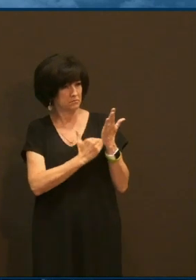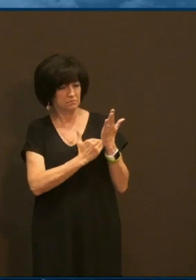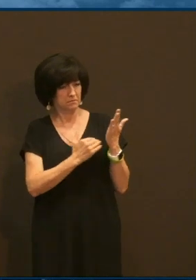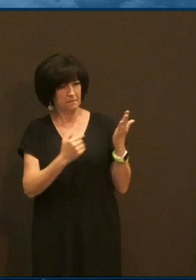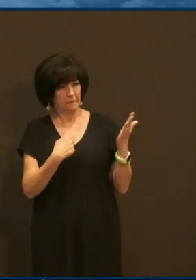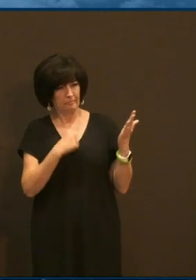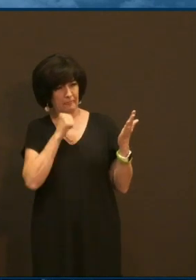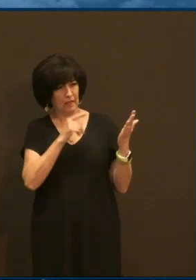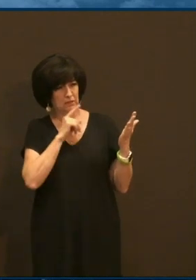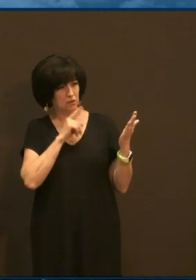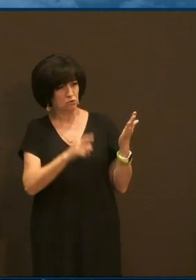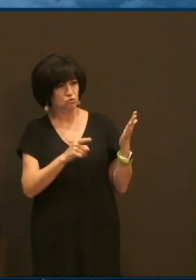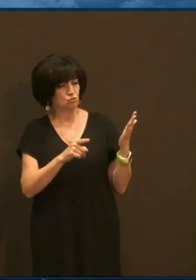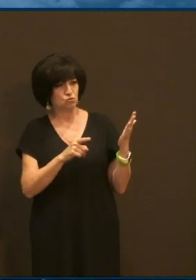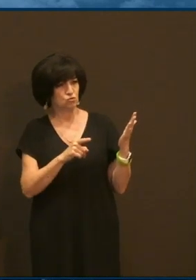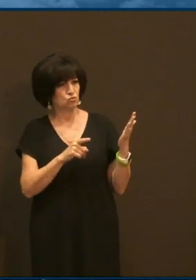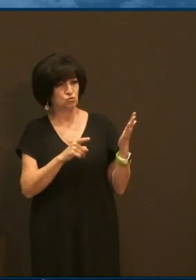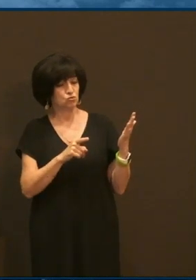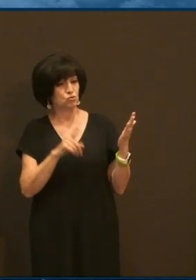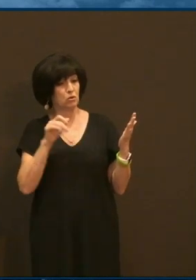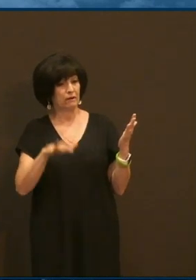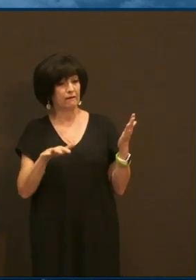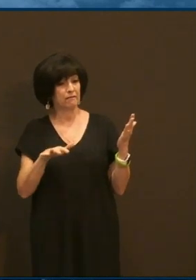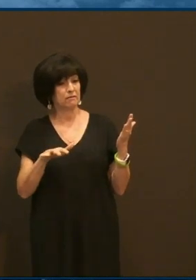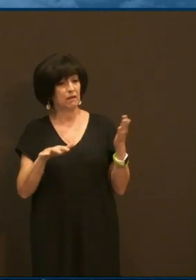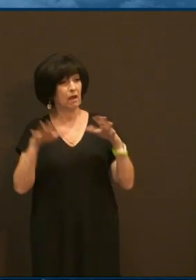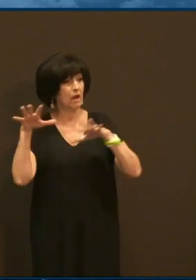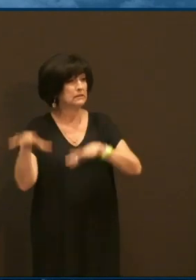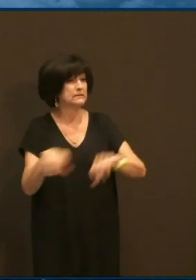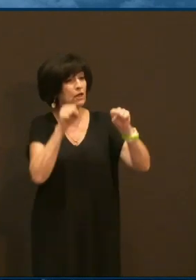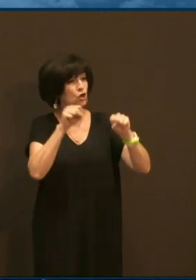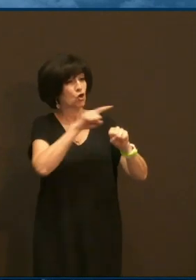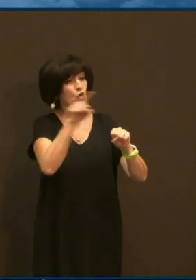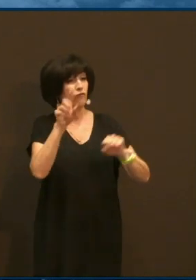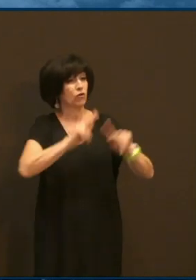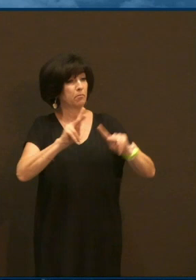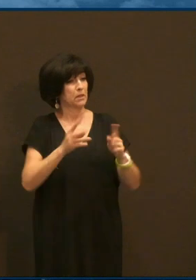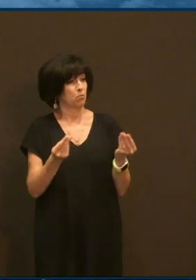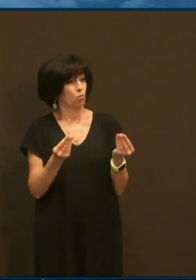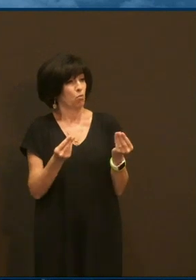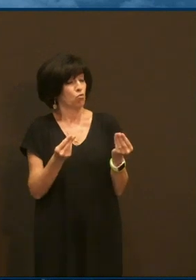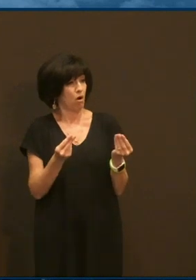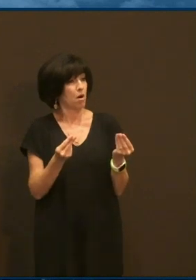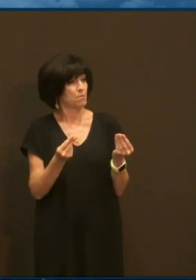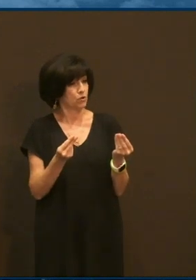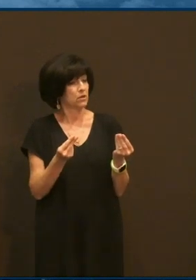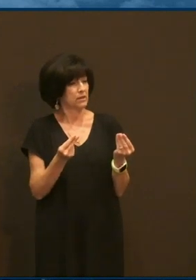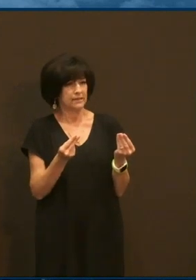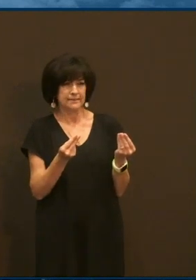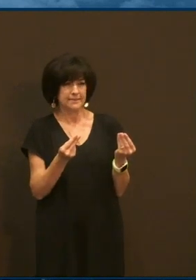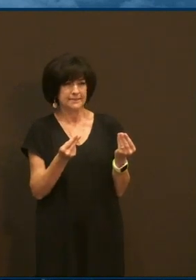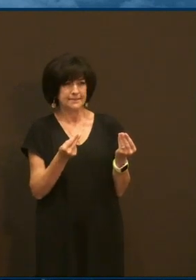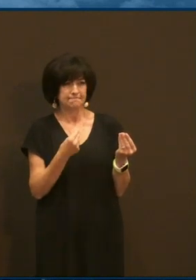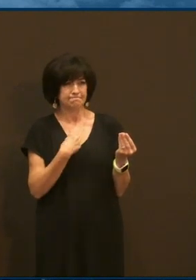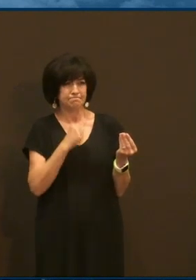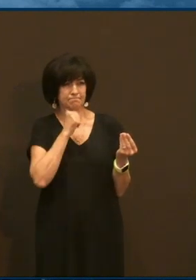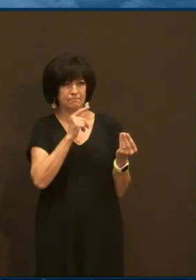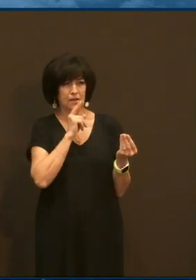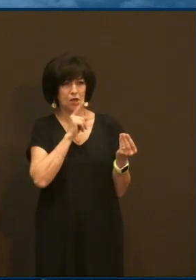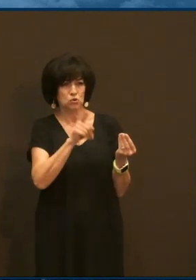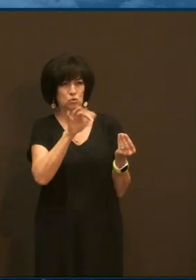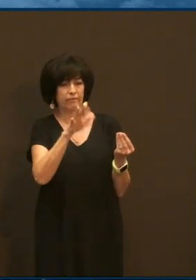civil asset forfeiture is related to that, frankly. And I don't remember it being on the list